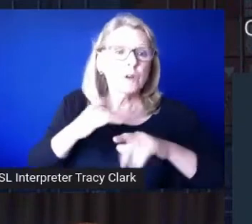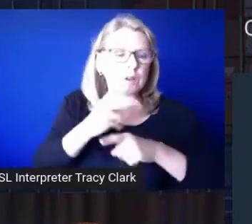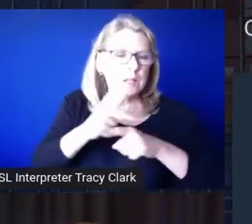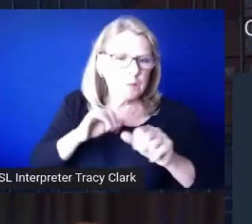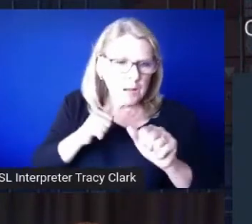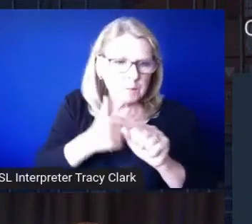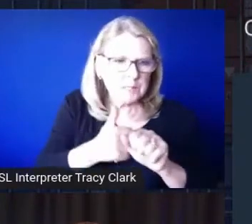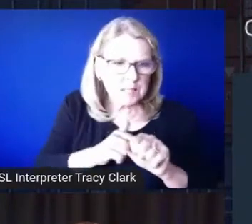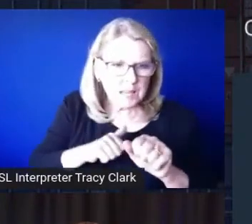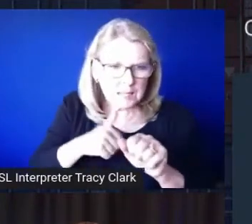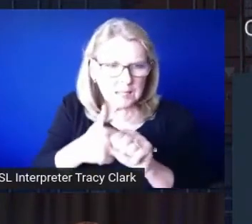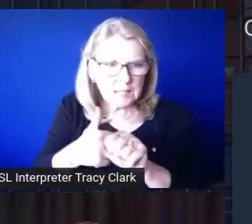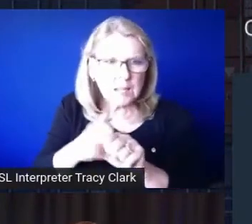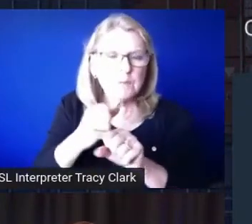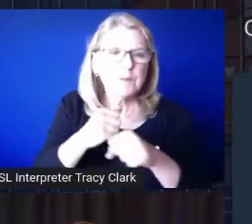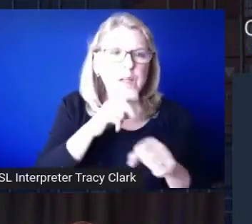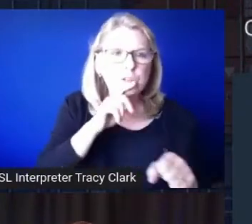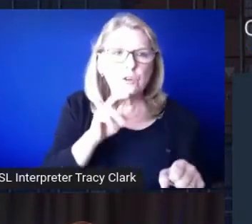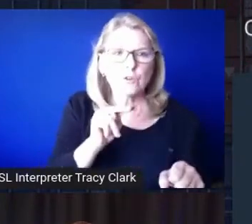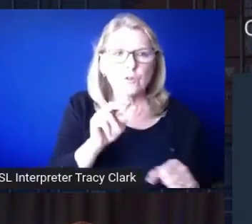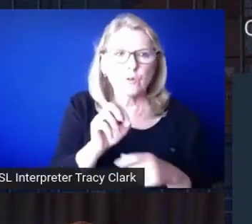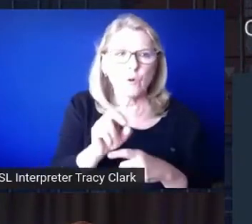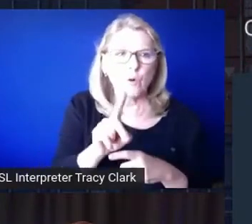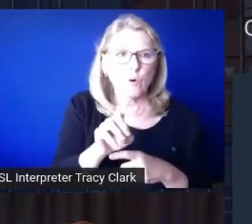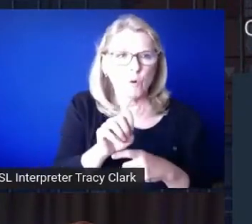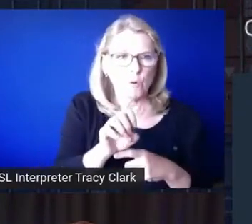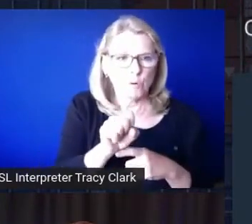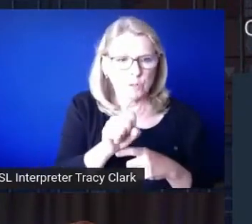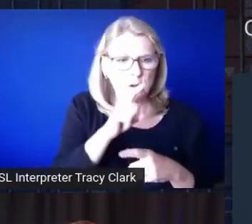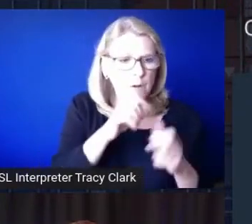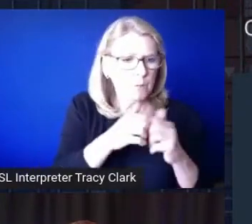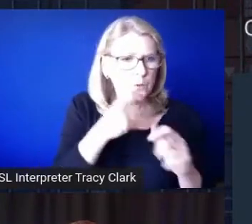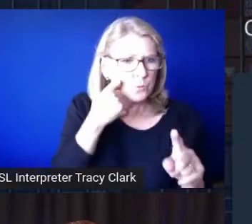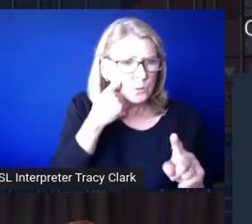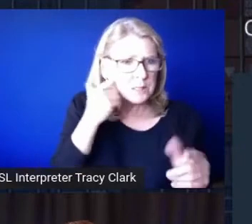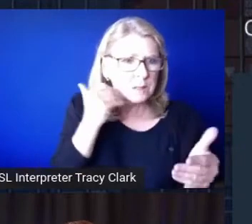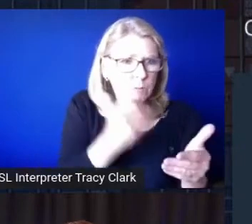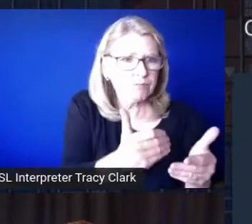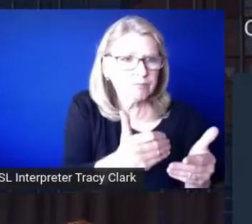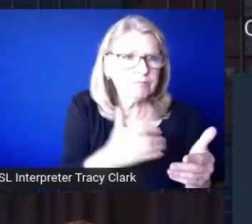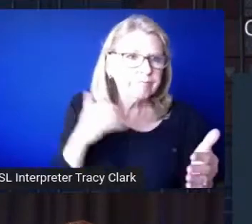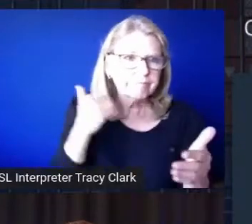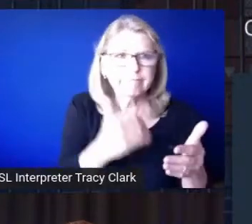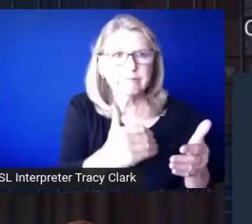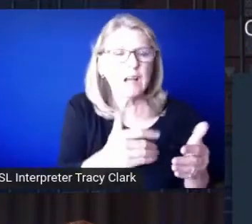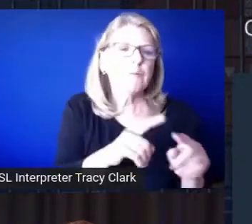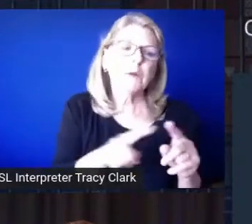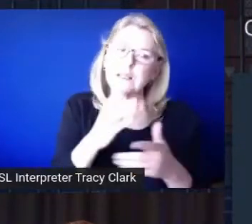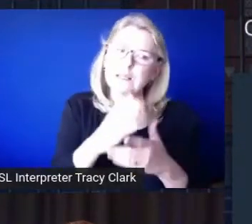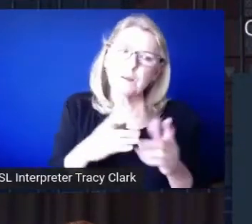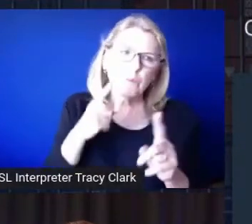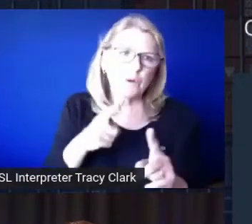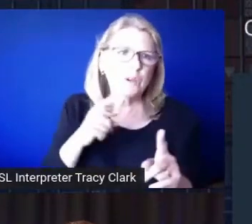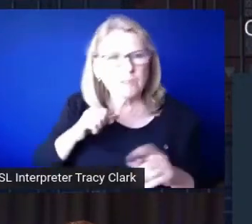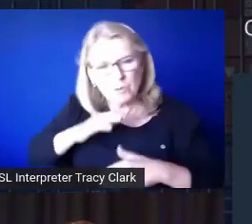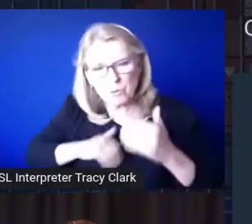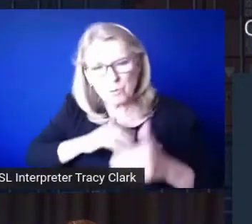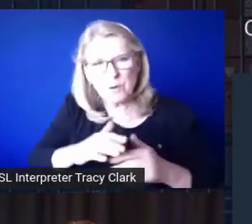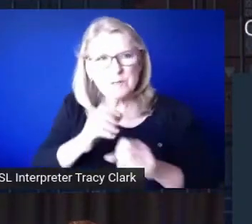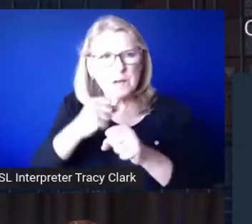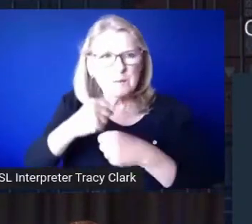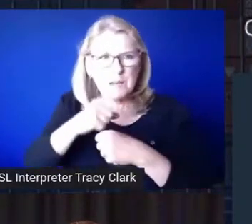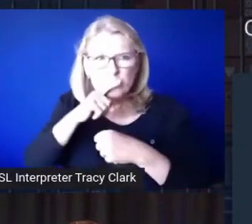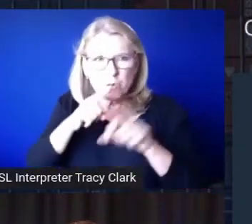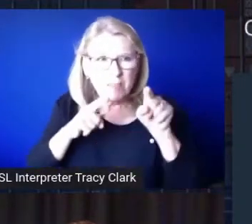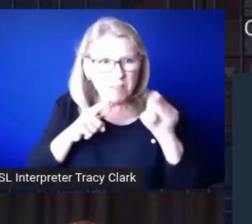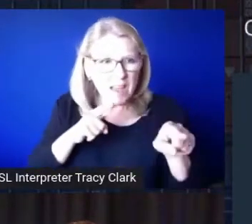But at some point, you're going to have to go through a process and perform an update to make sure that launch config is using that latest version. And so I don't want to make it seem like